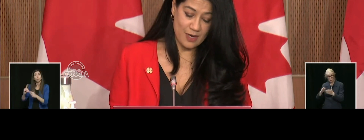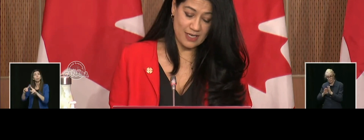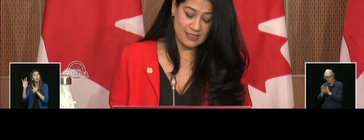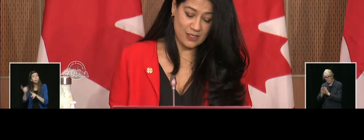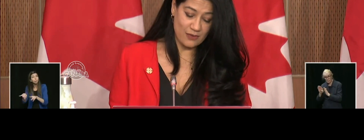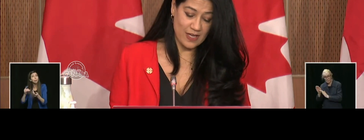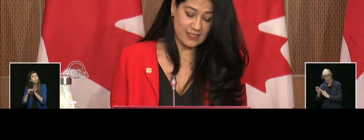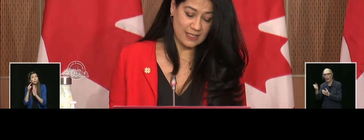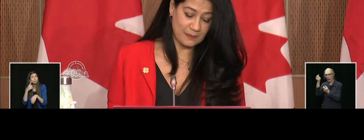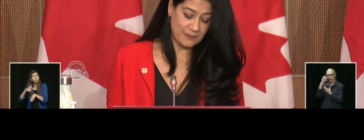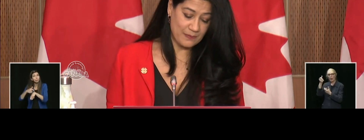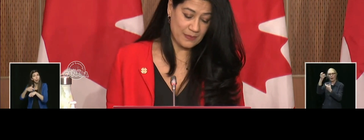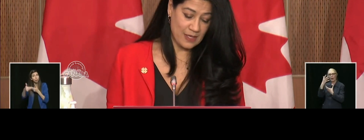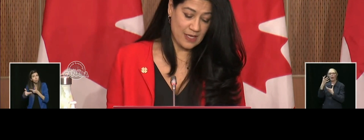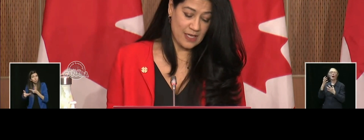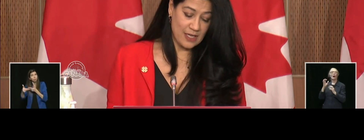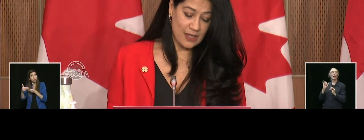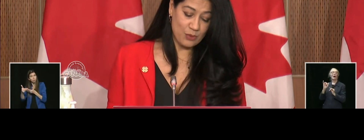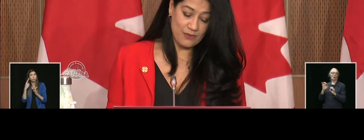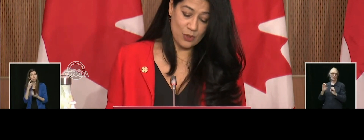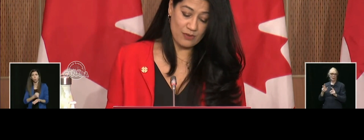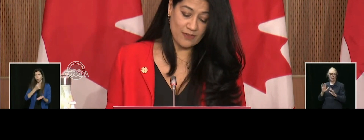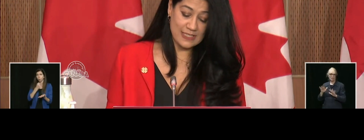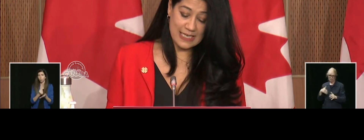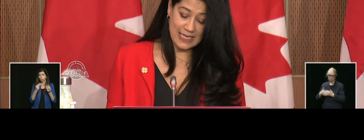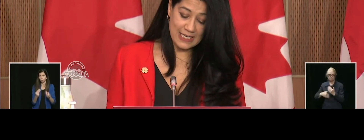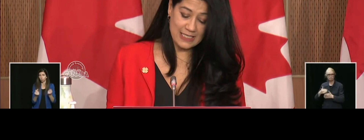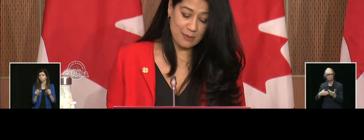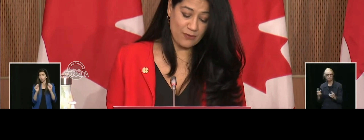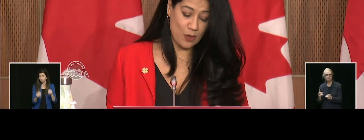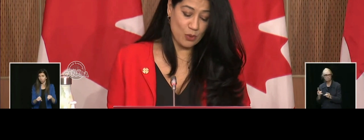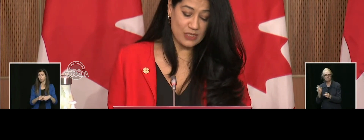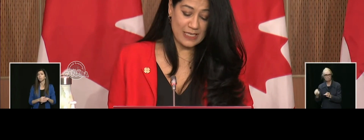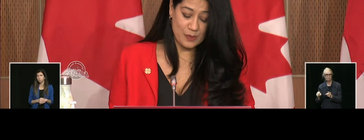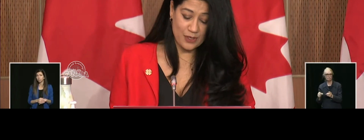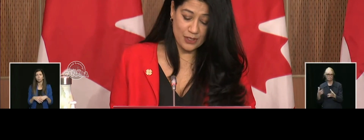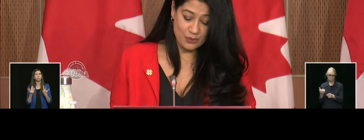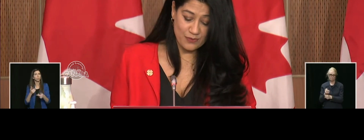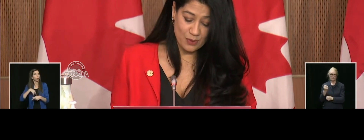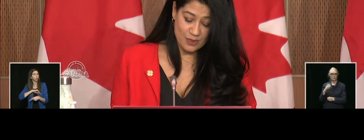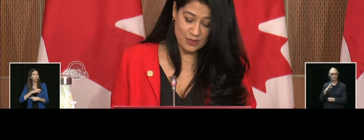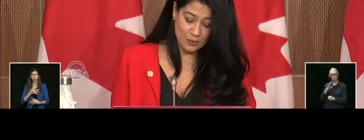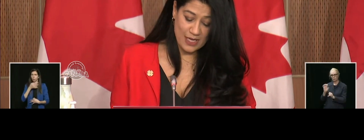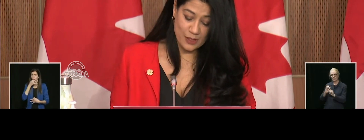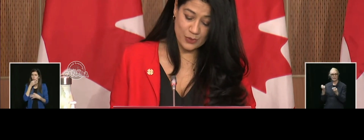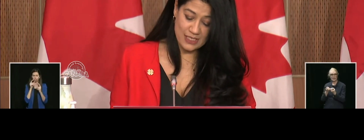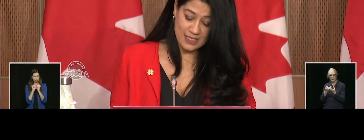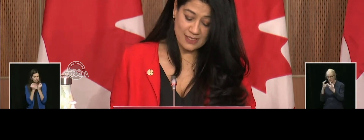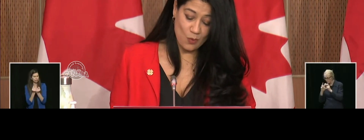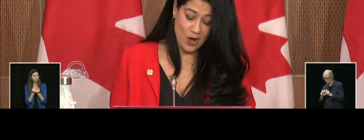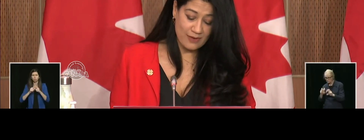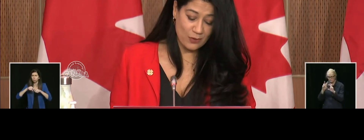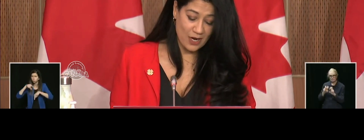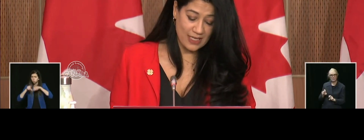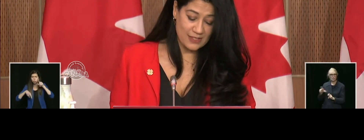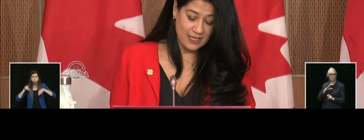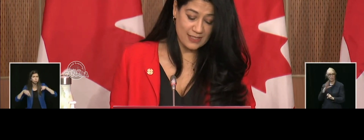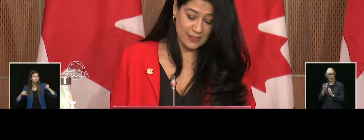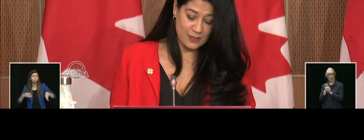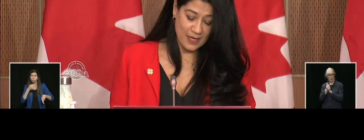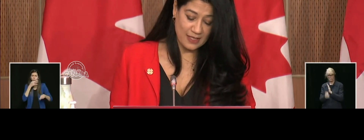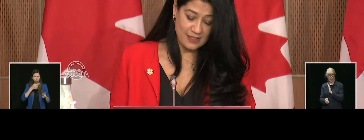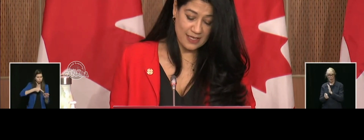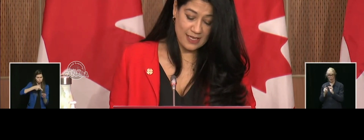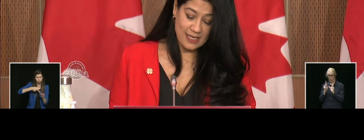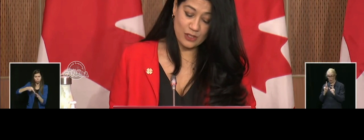to authorize a new vaccine. The review involved a dedicated team of our most experienced reviewers with expertise in a wide variety of